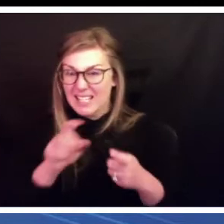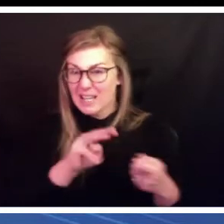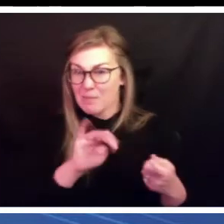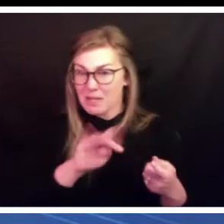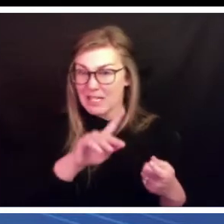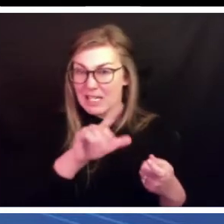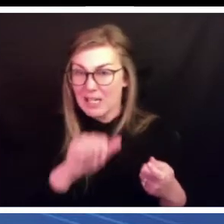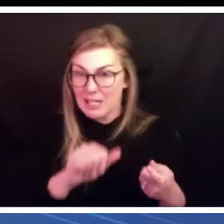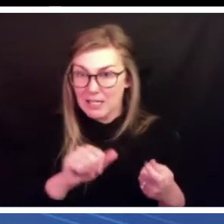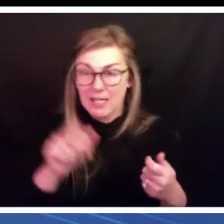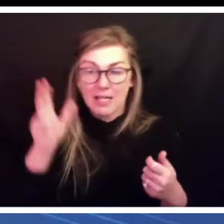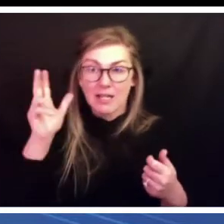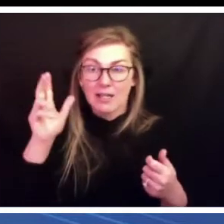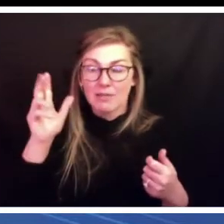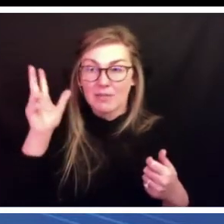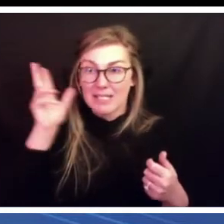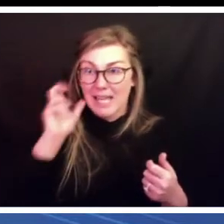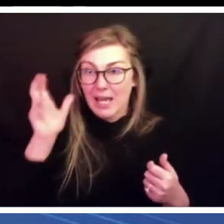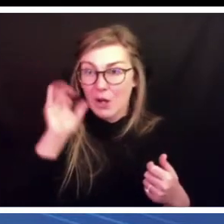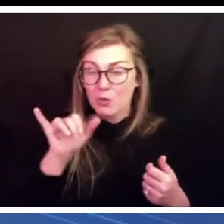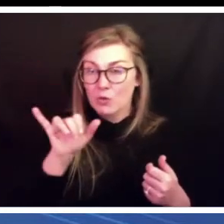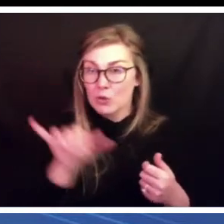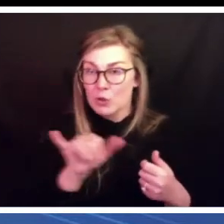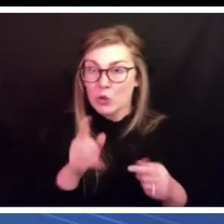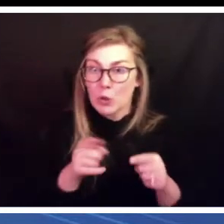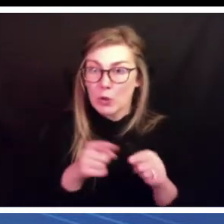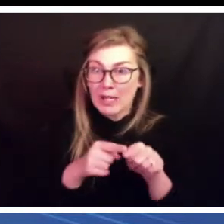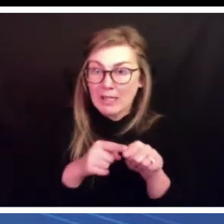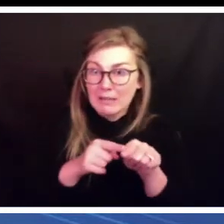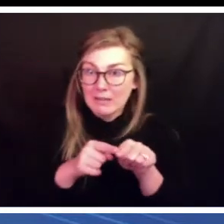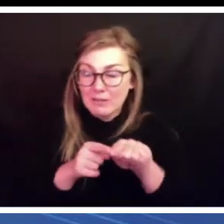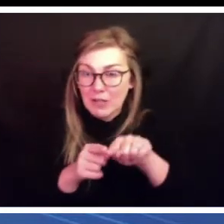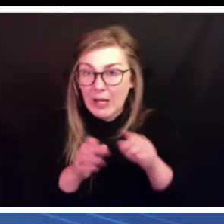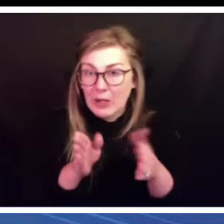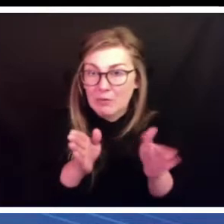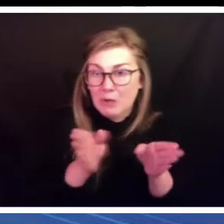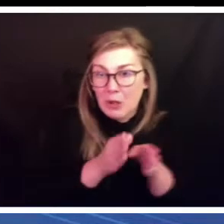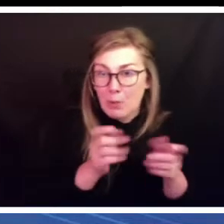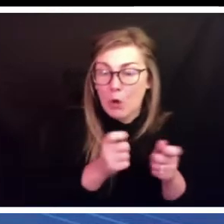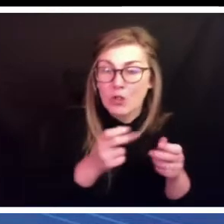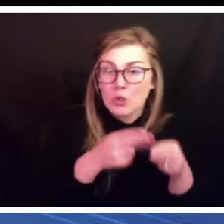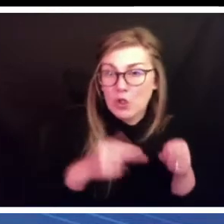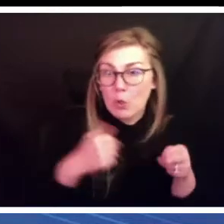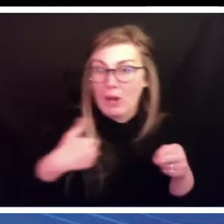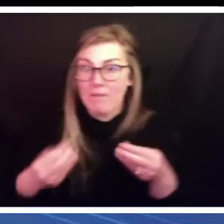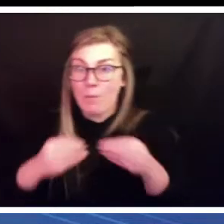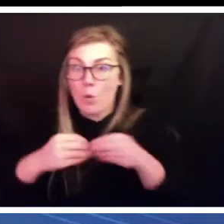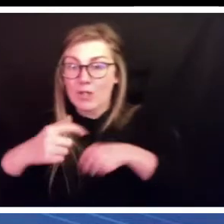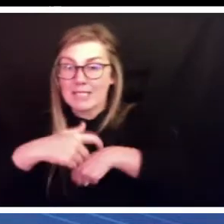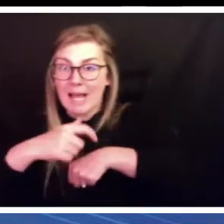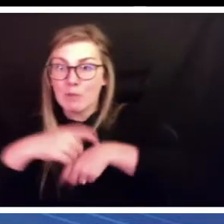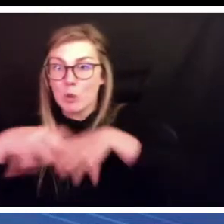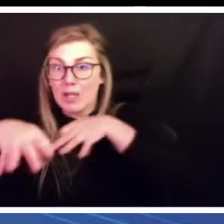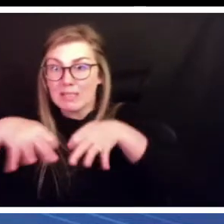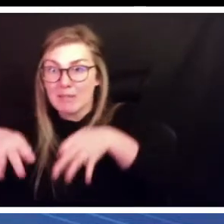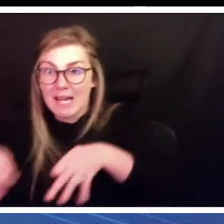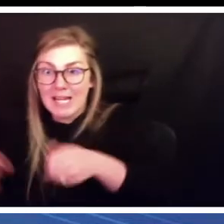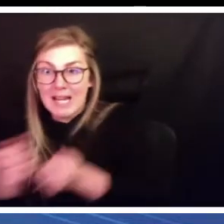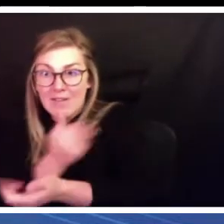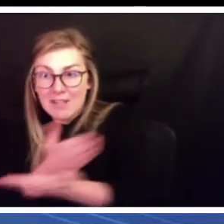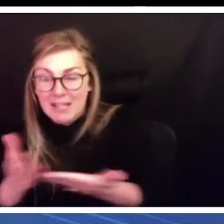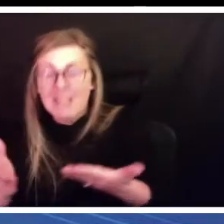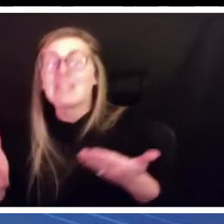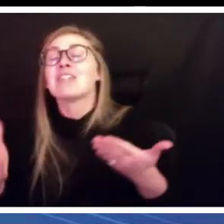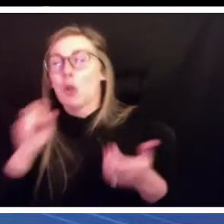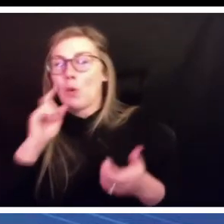but that's a whole nother conversation. But I think I'll throw that in for the mix today. Well, with the last like 30 seconds or so we have here, are there